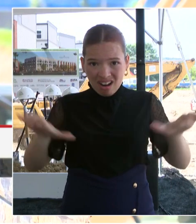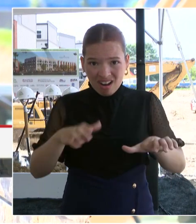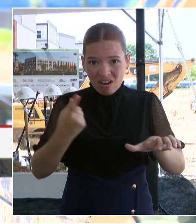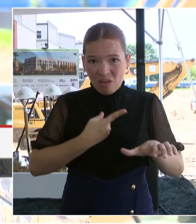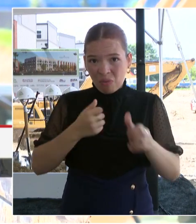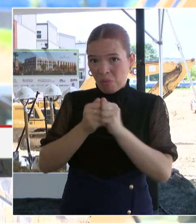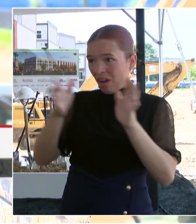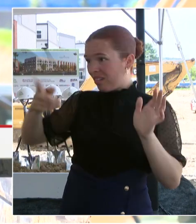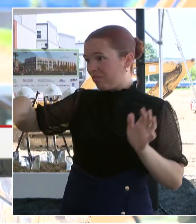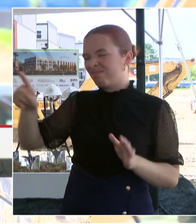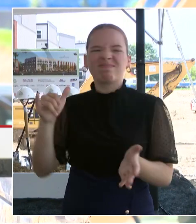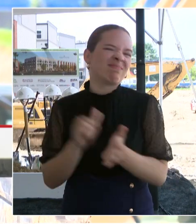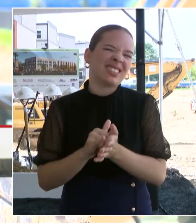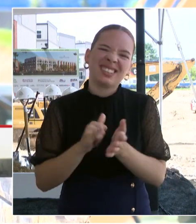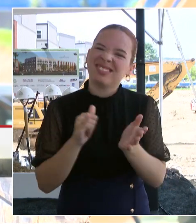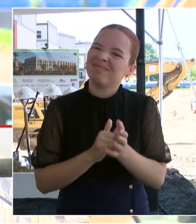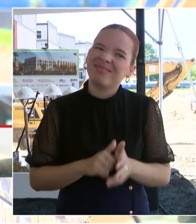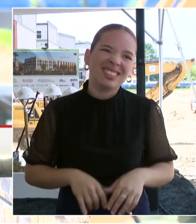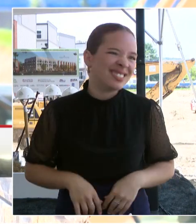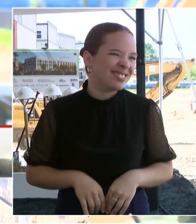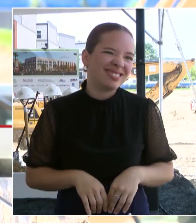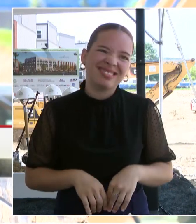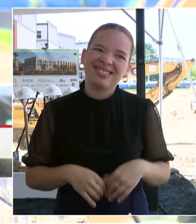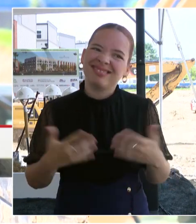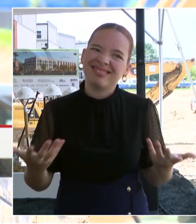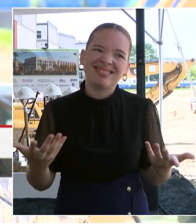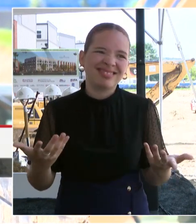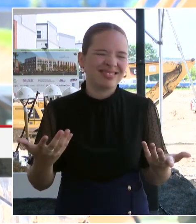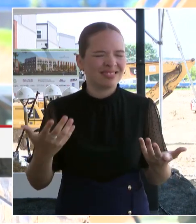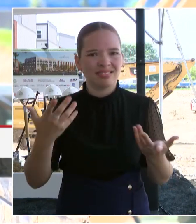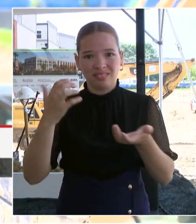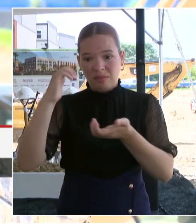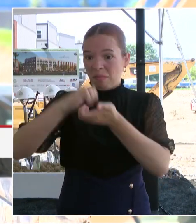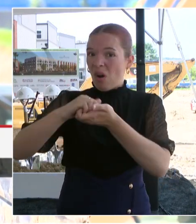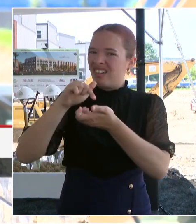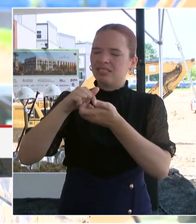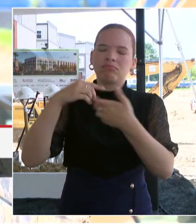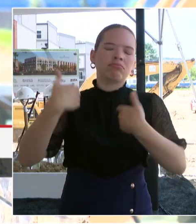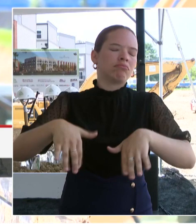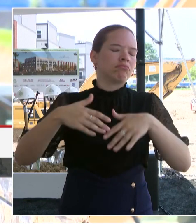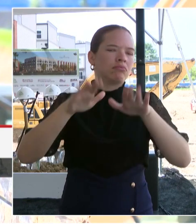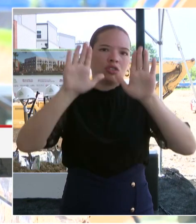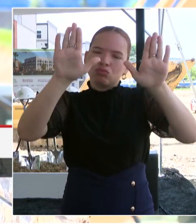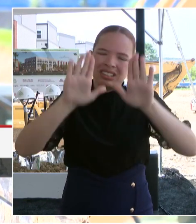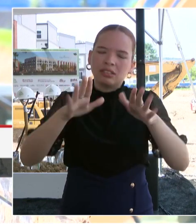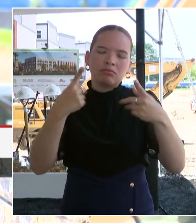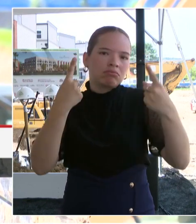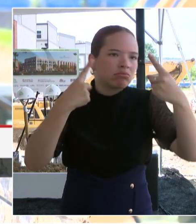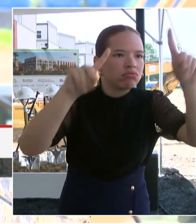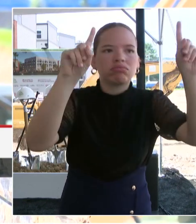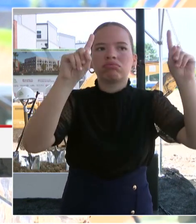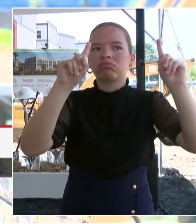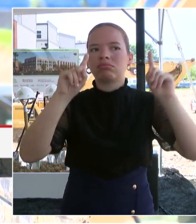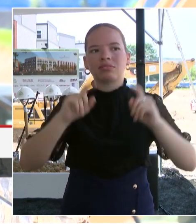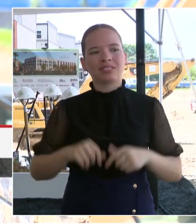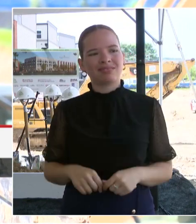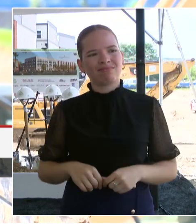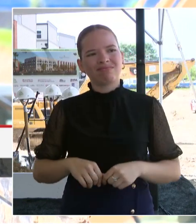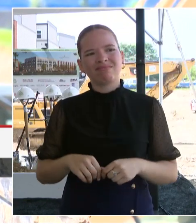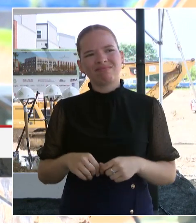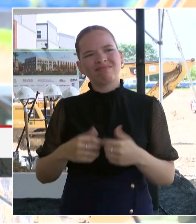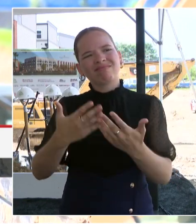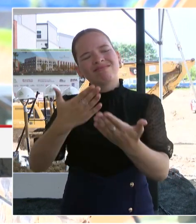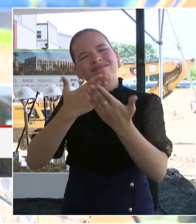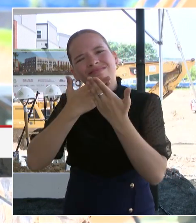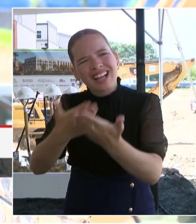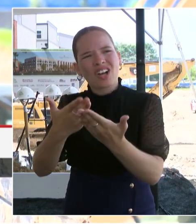great partners, and that's exactly what we had for this project. Thank you to all of our government and private sector partners, though, but especially